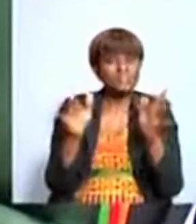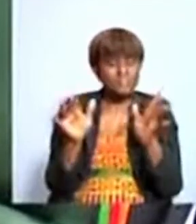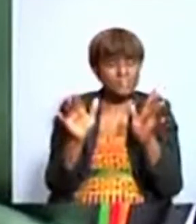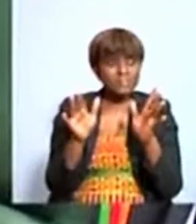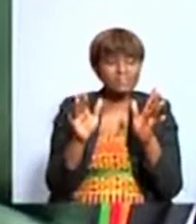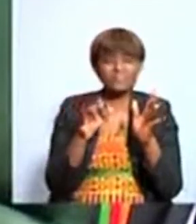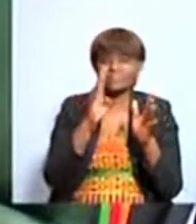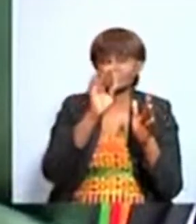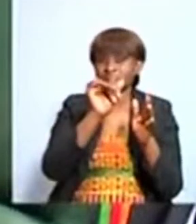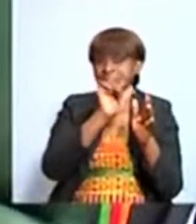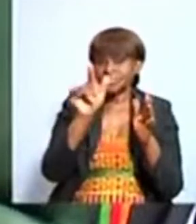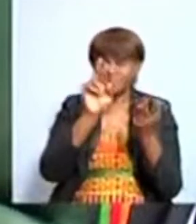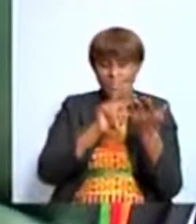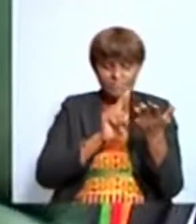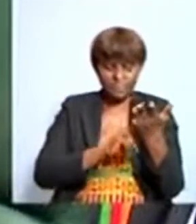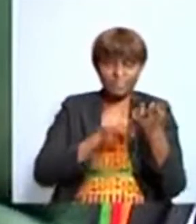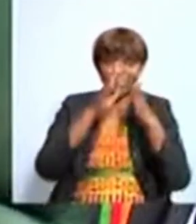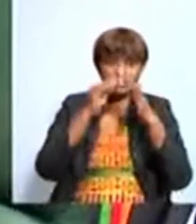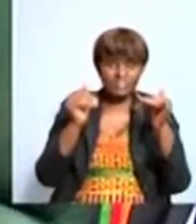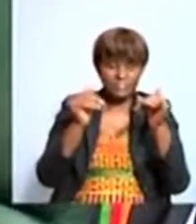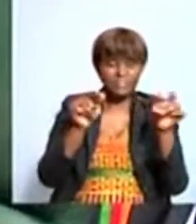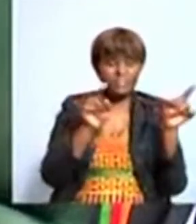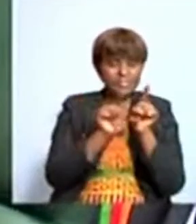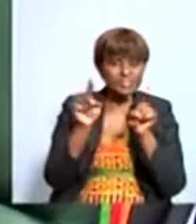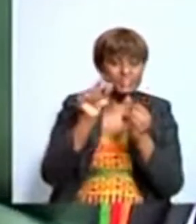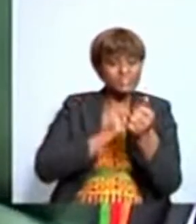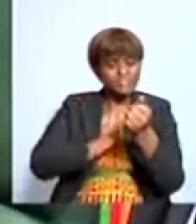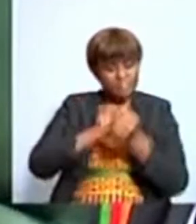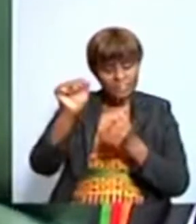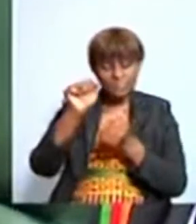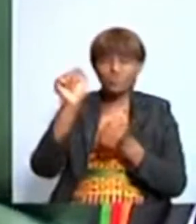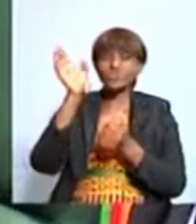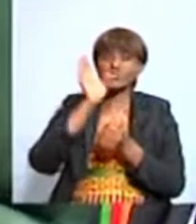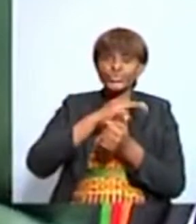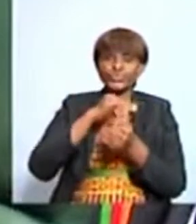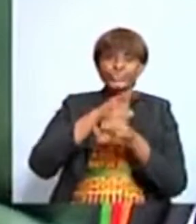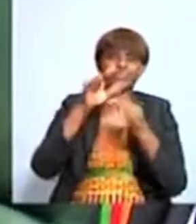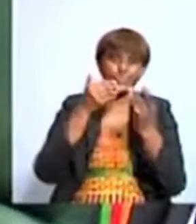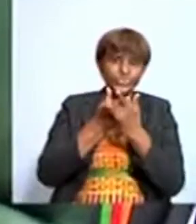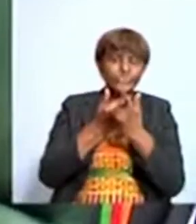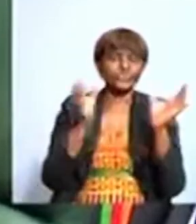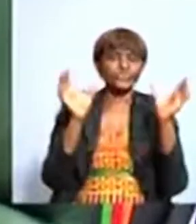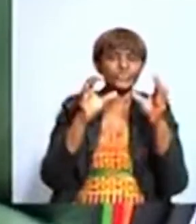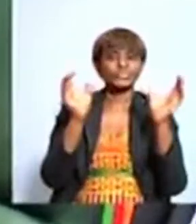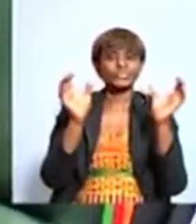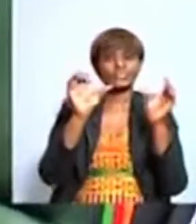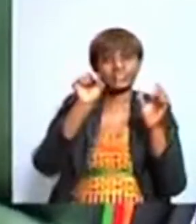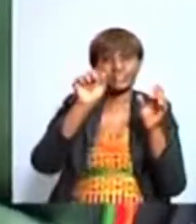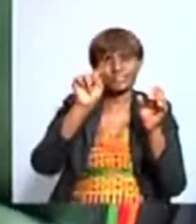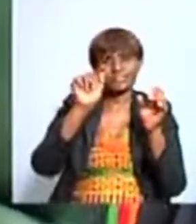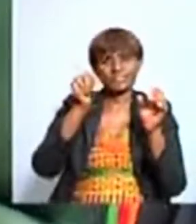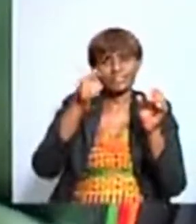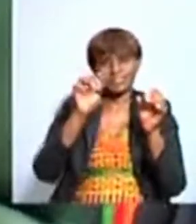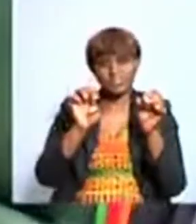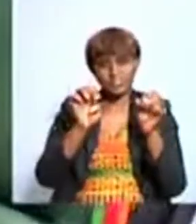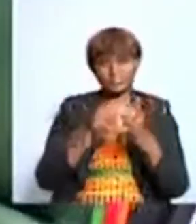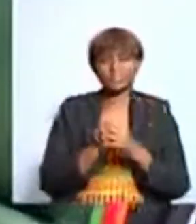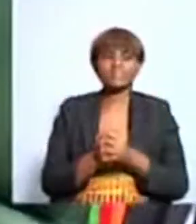The bill will be reported to the House as having passed through the committee stage.